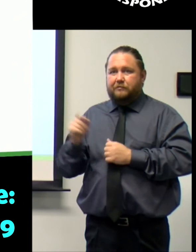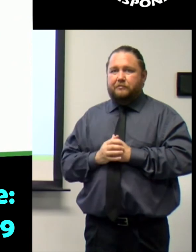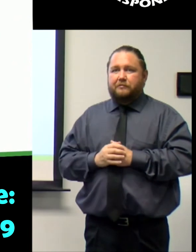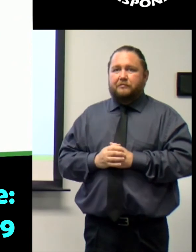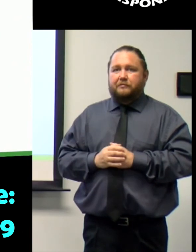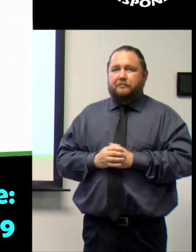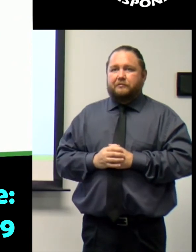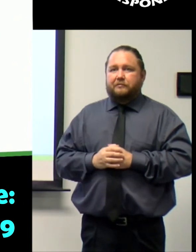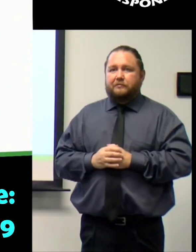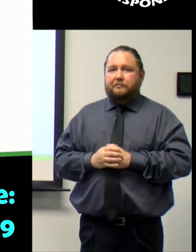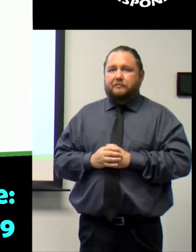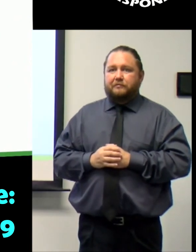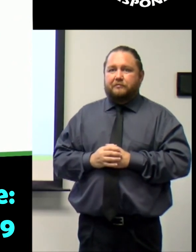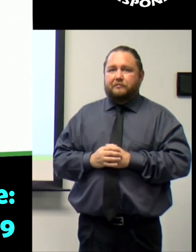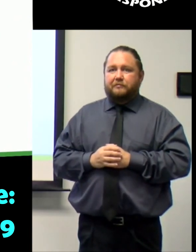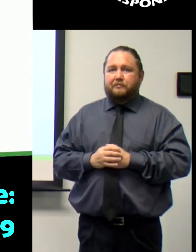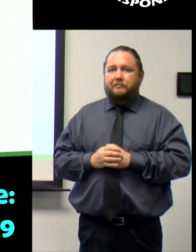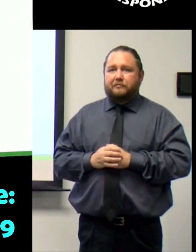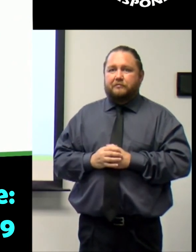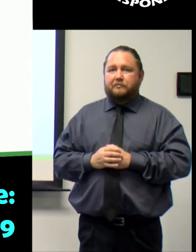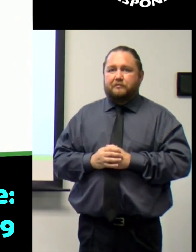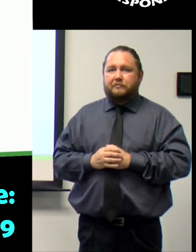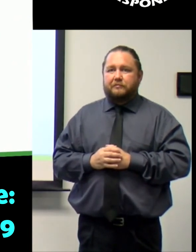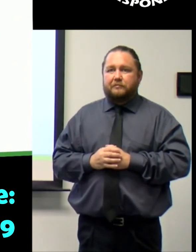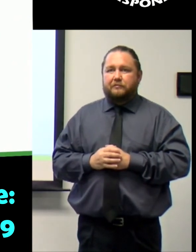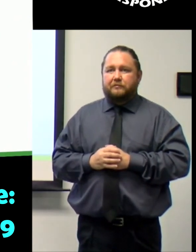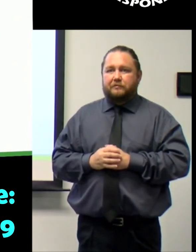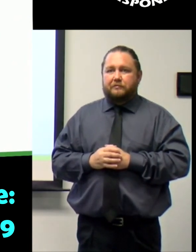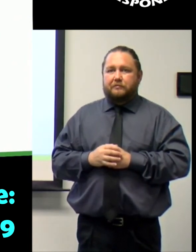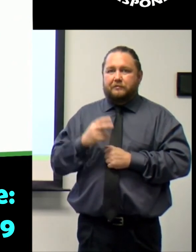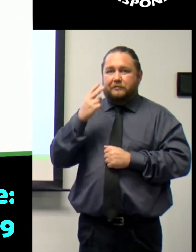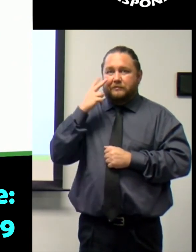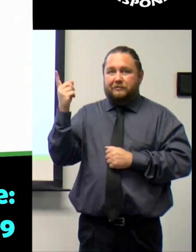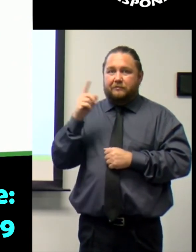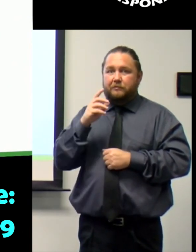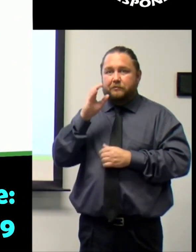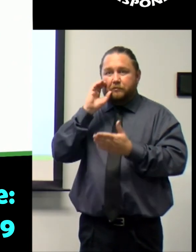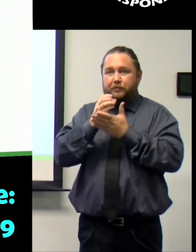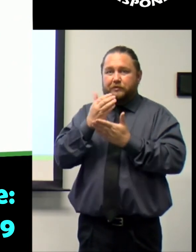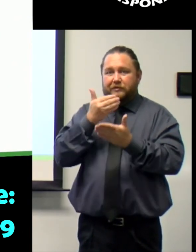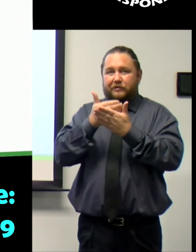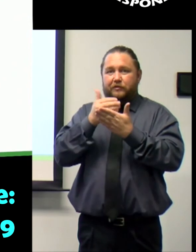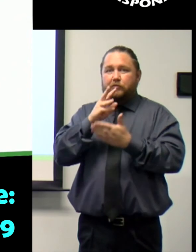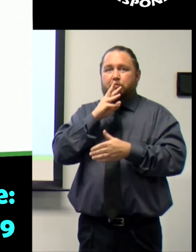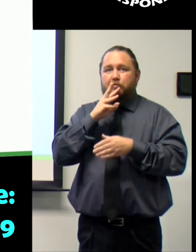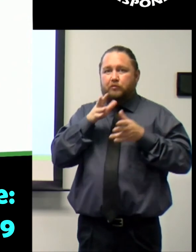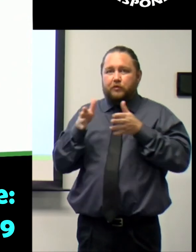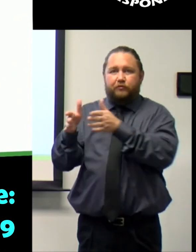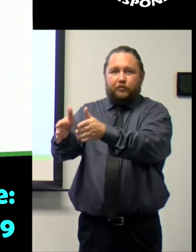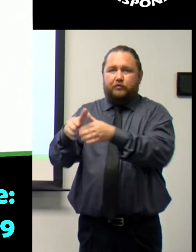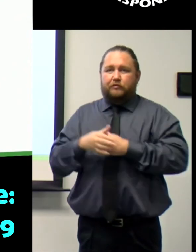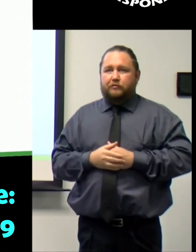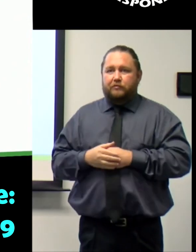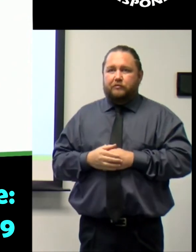This shows you the area near the river, Peddler's Daughter to the right, further down,